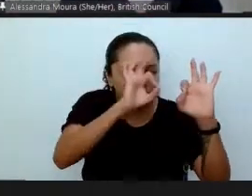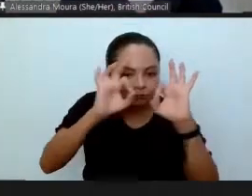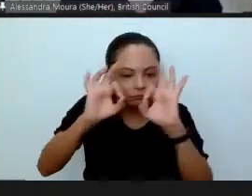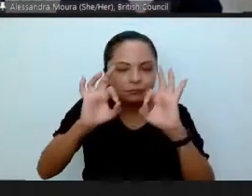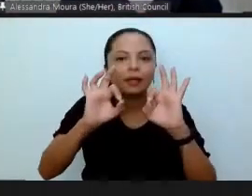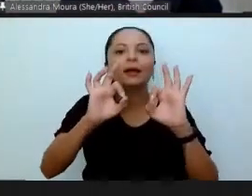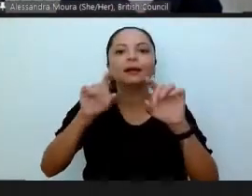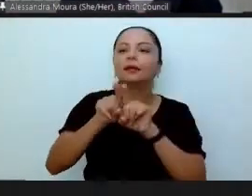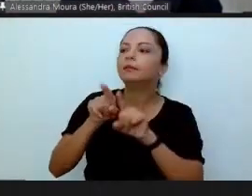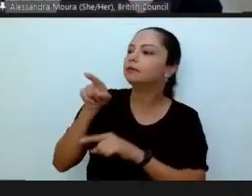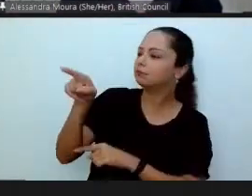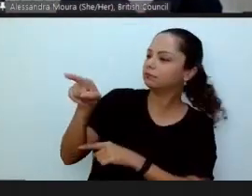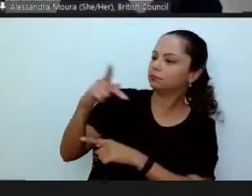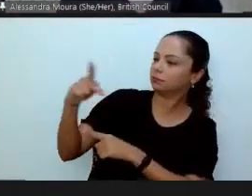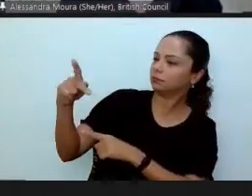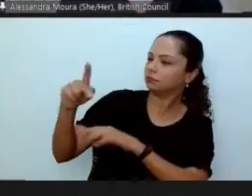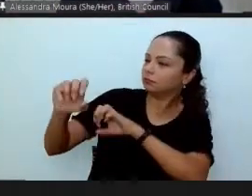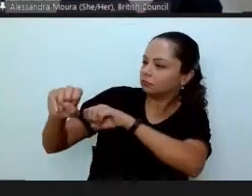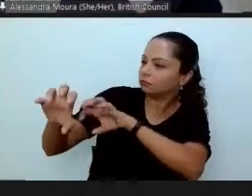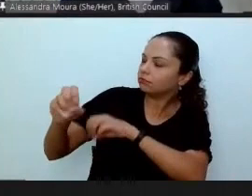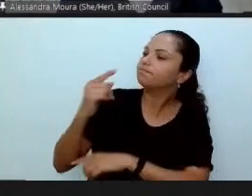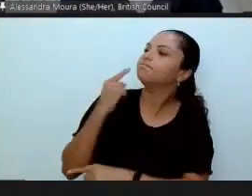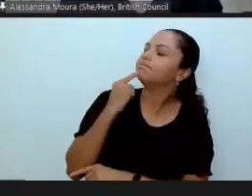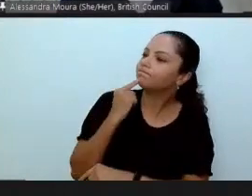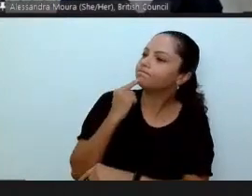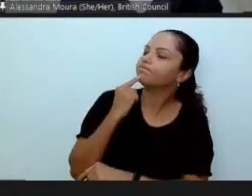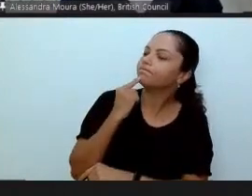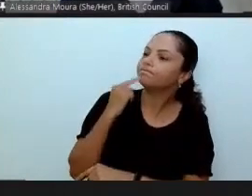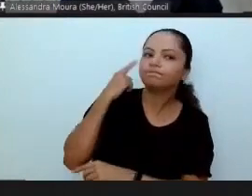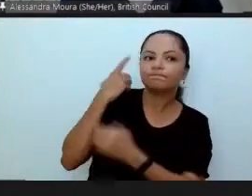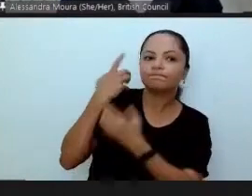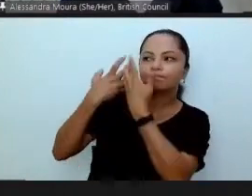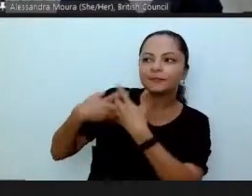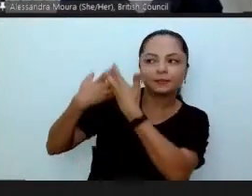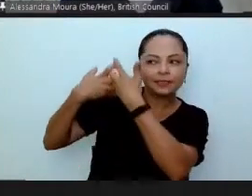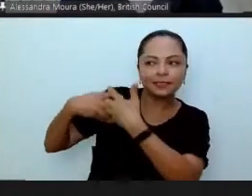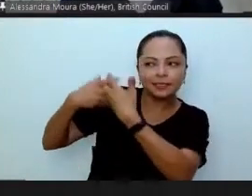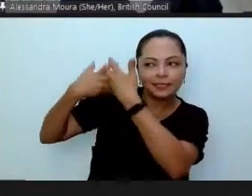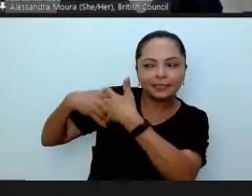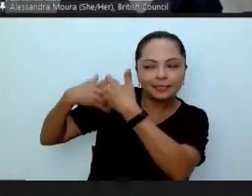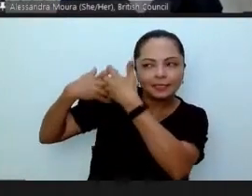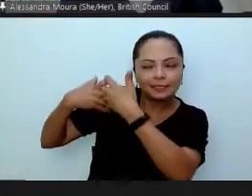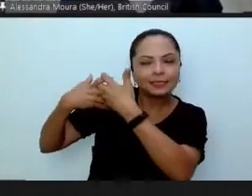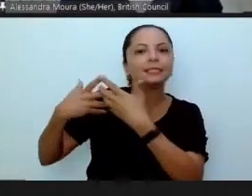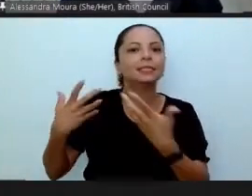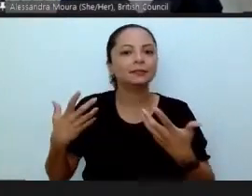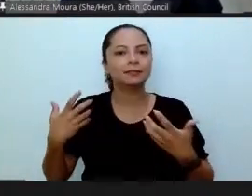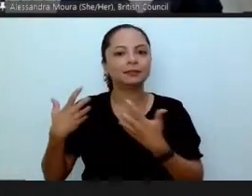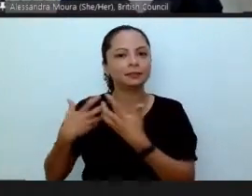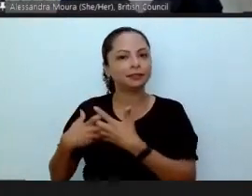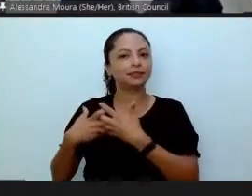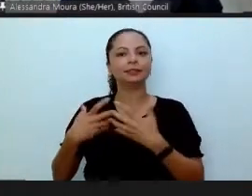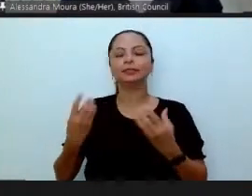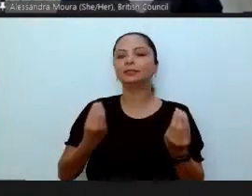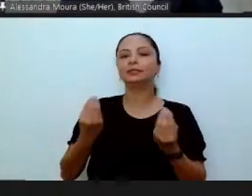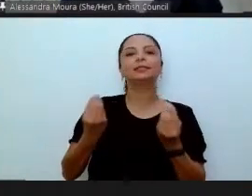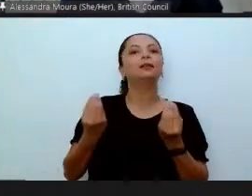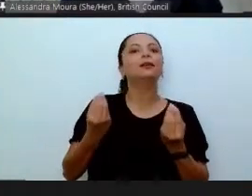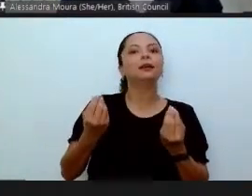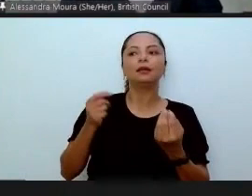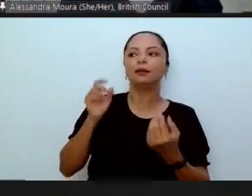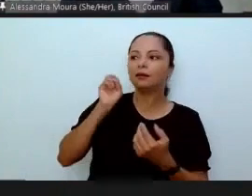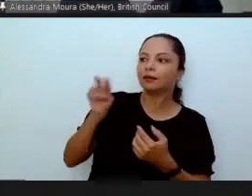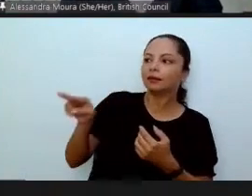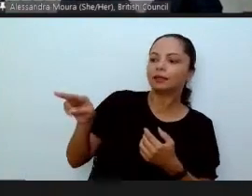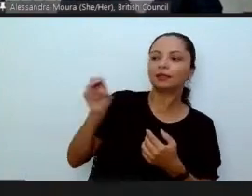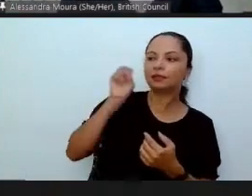to understand just the variety and the different techniques and things that work, things that don't work so well, etc. So